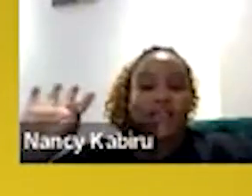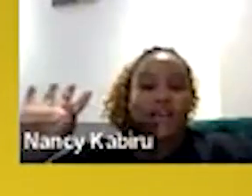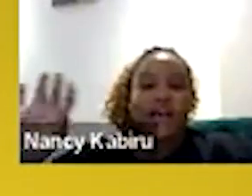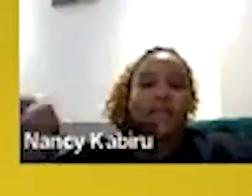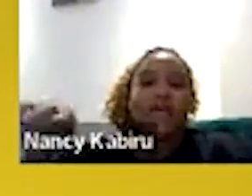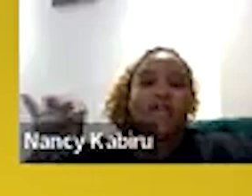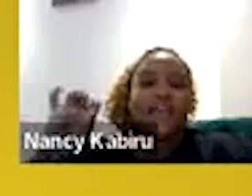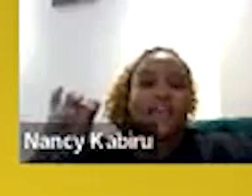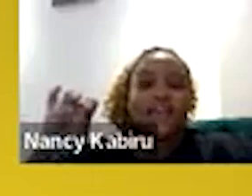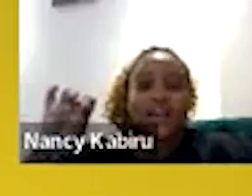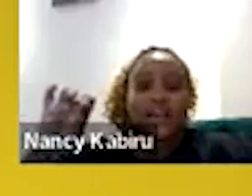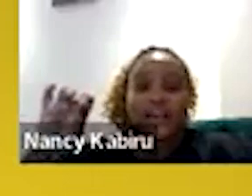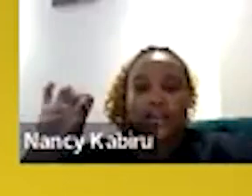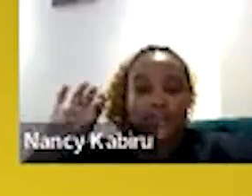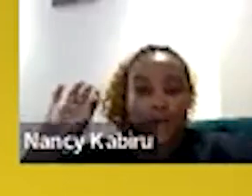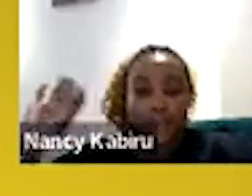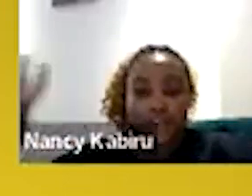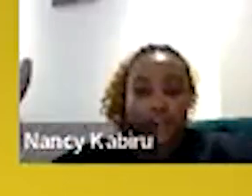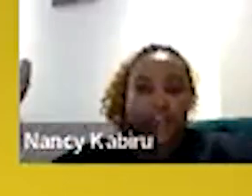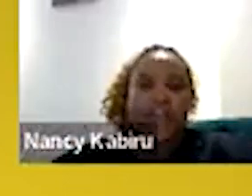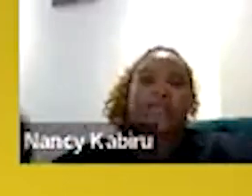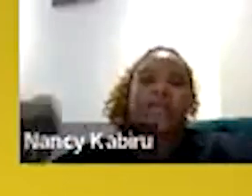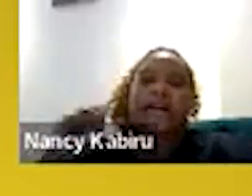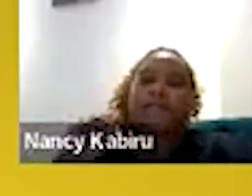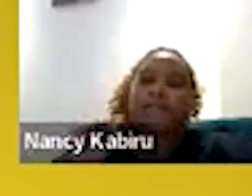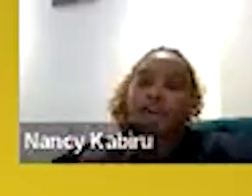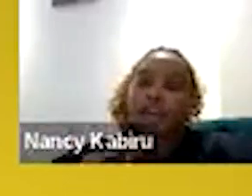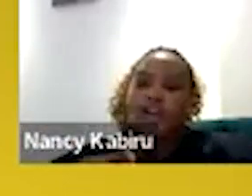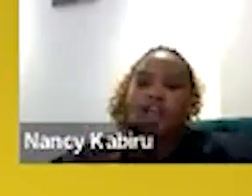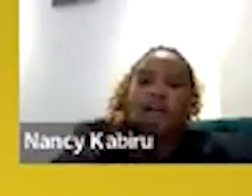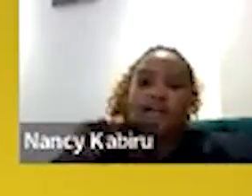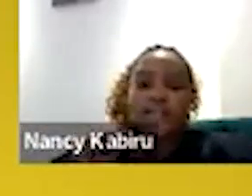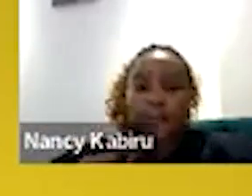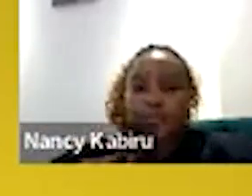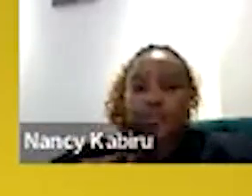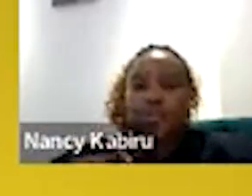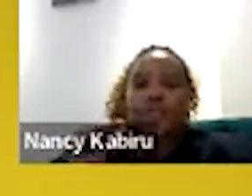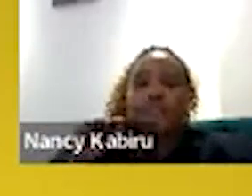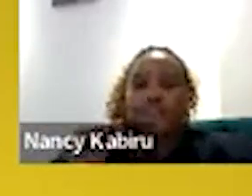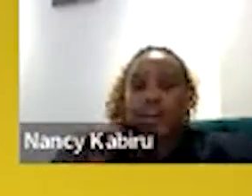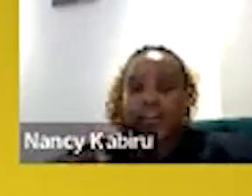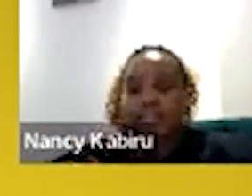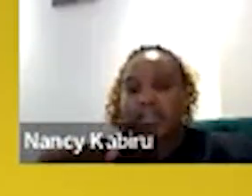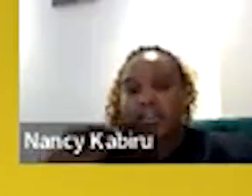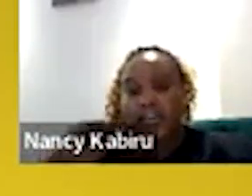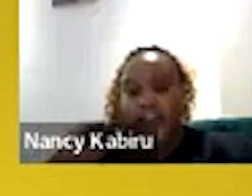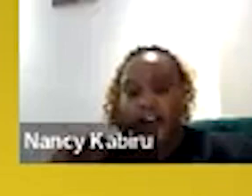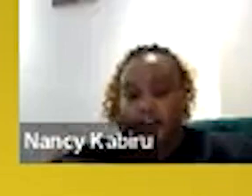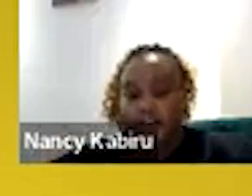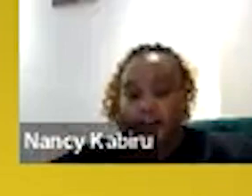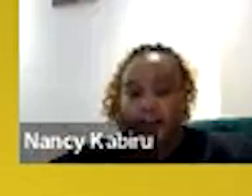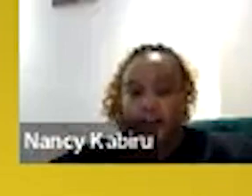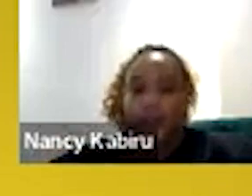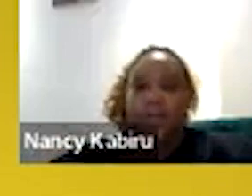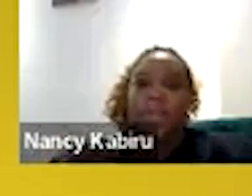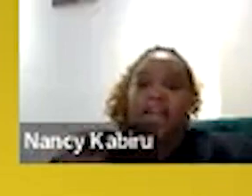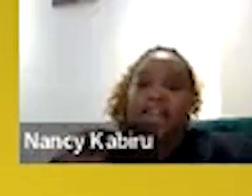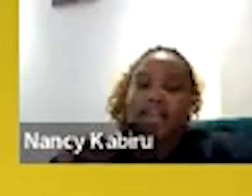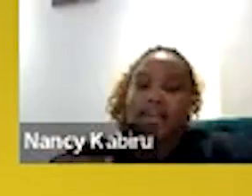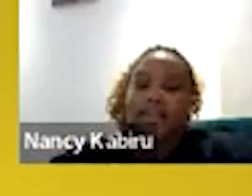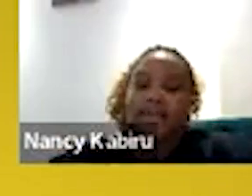enjoy life, I'm not saying you stop enjoying life, but avoid overconsumption of drugs and